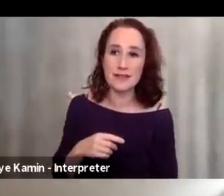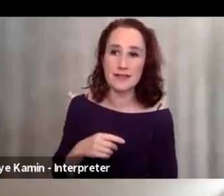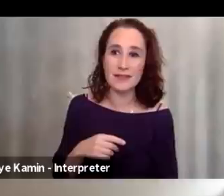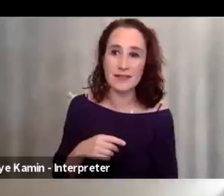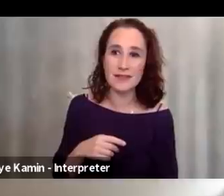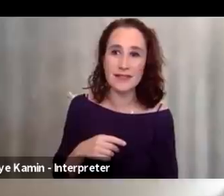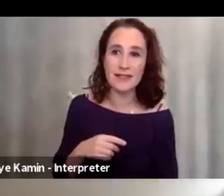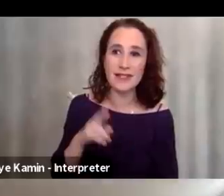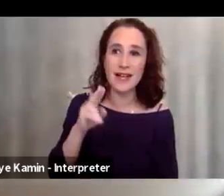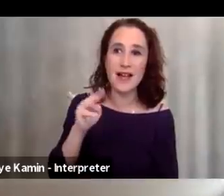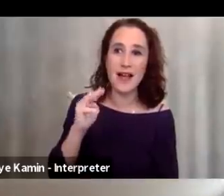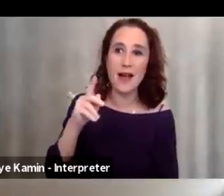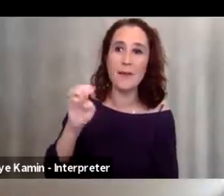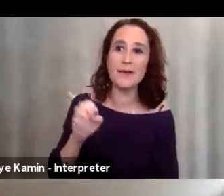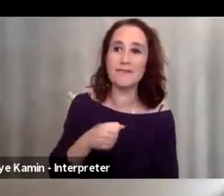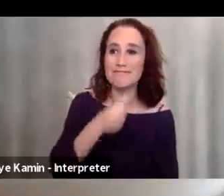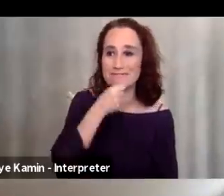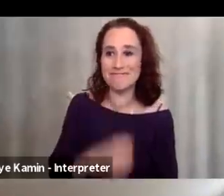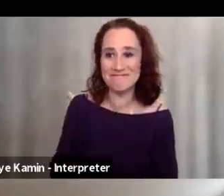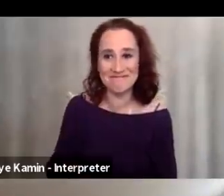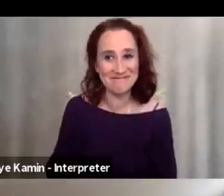If you could unmute your mic for us.